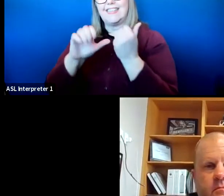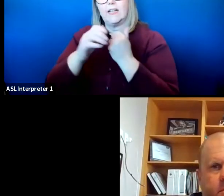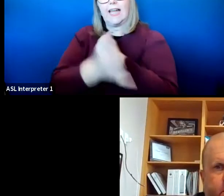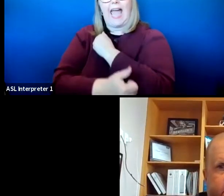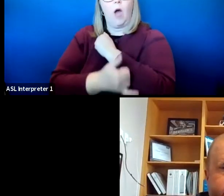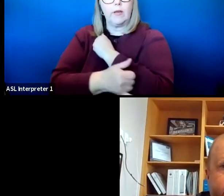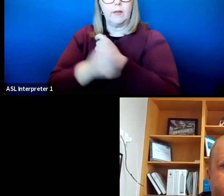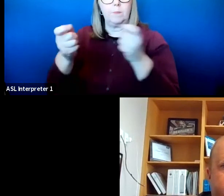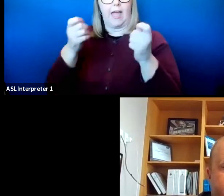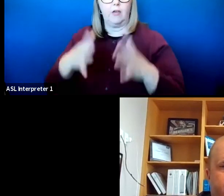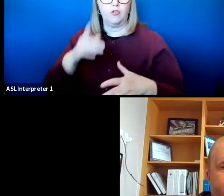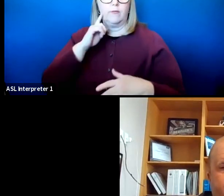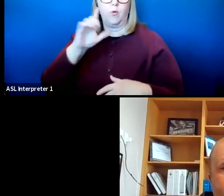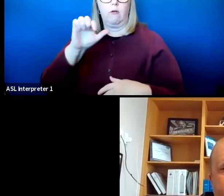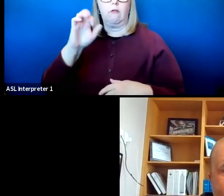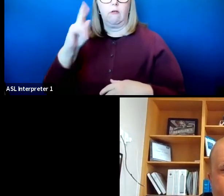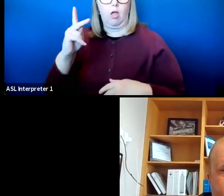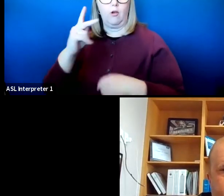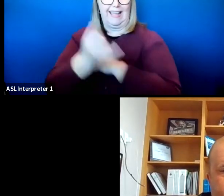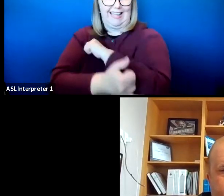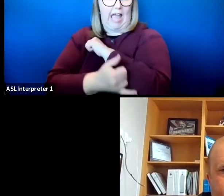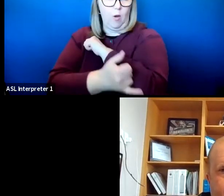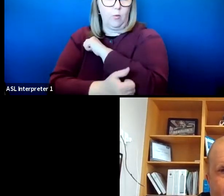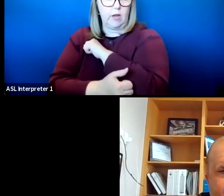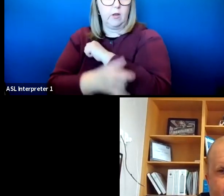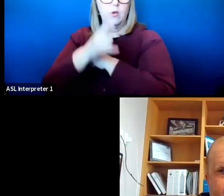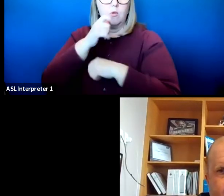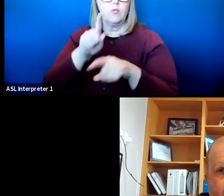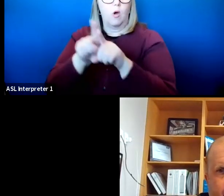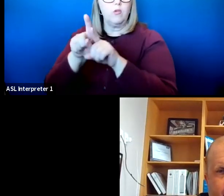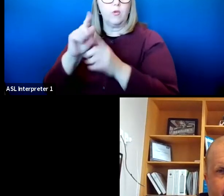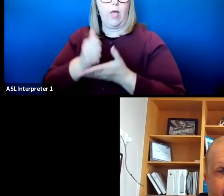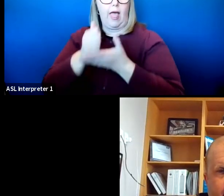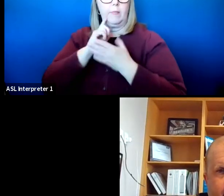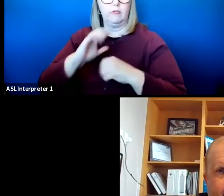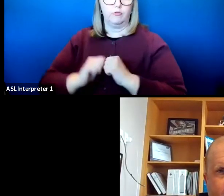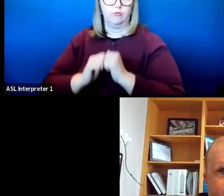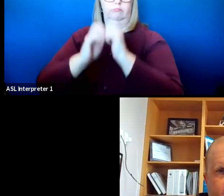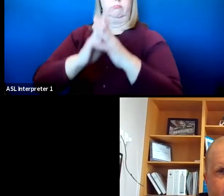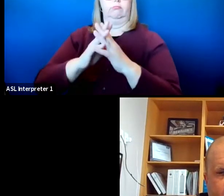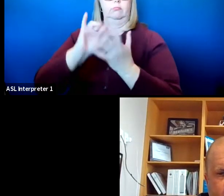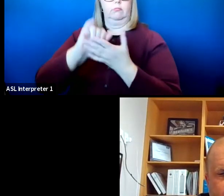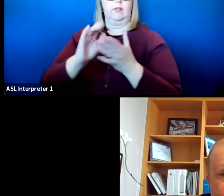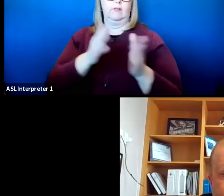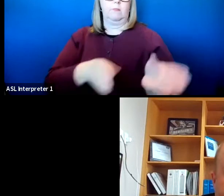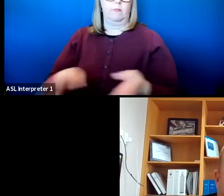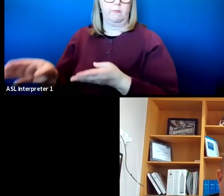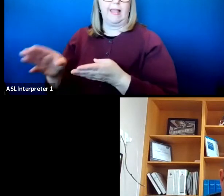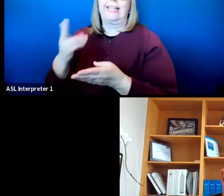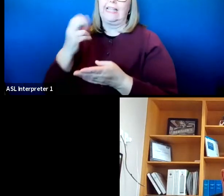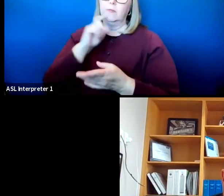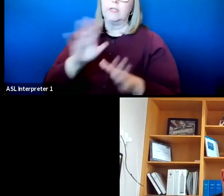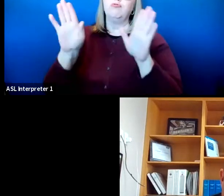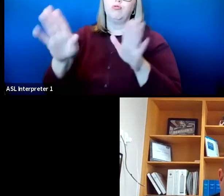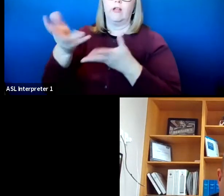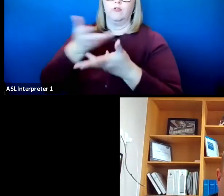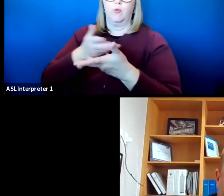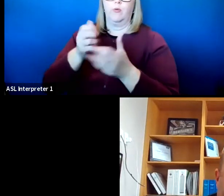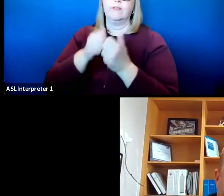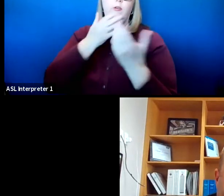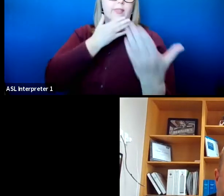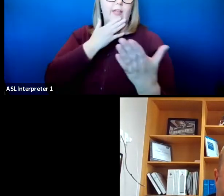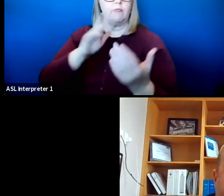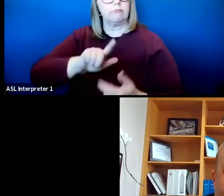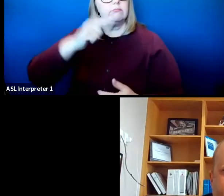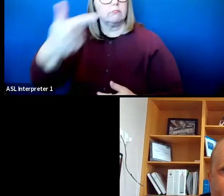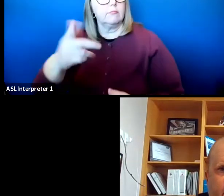a very, very big part in implementing this plan. And Mr. Schiller has been very great to work with, and appreciate his time and effort. So go